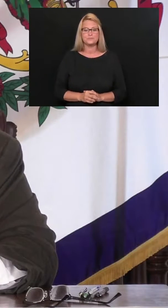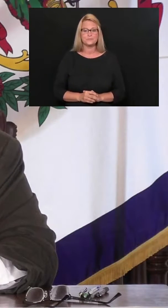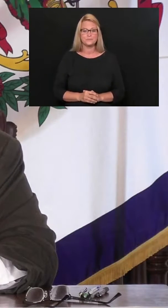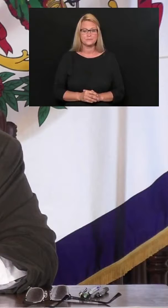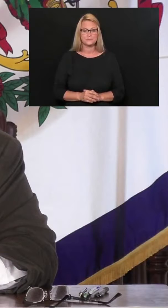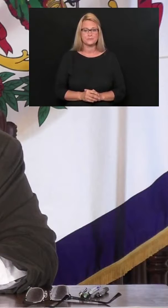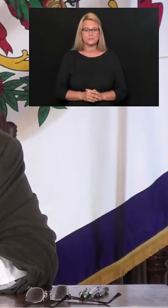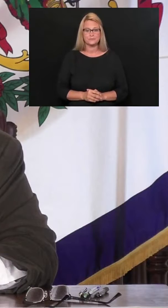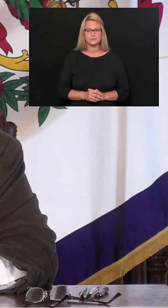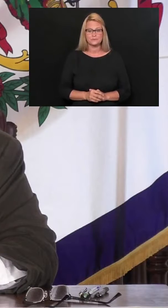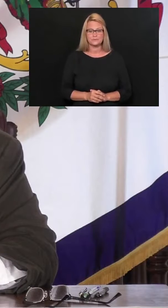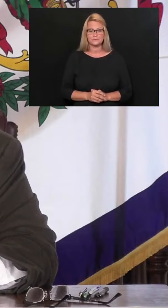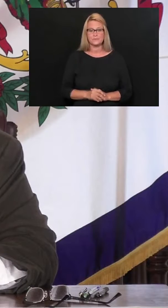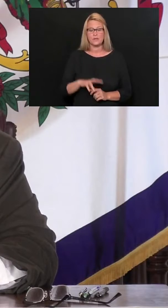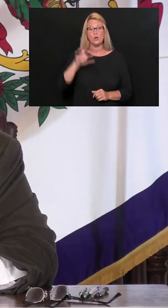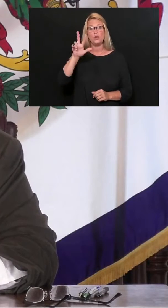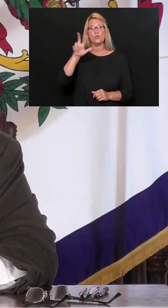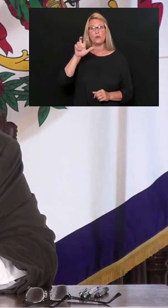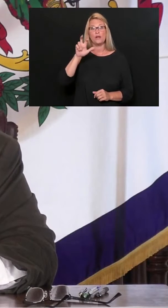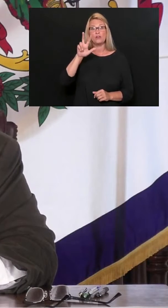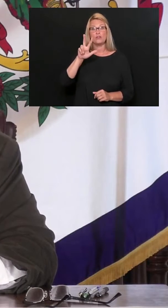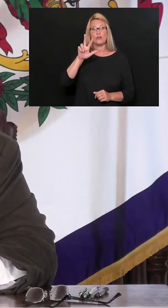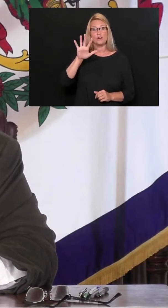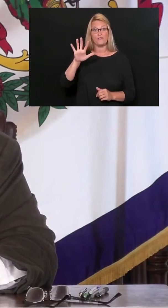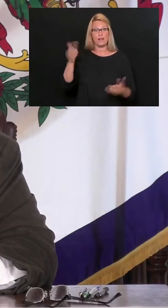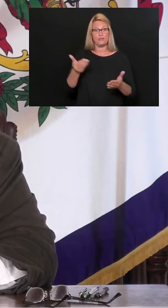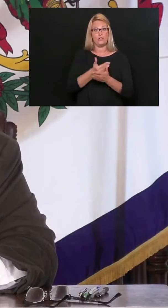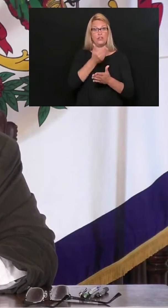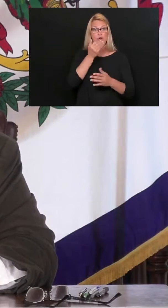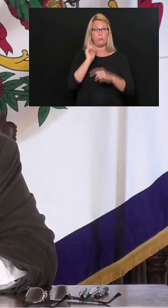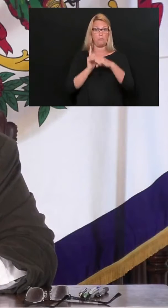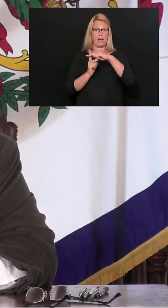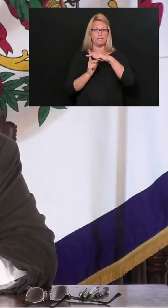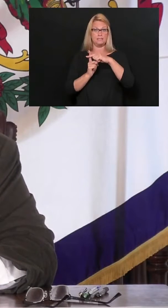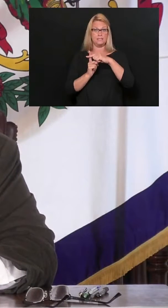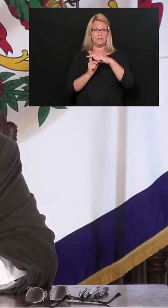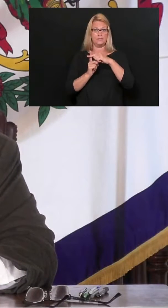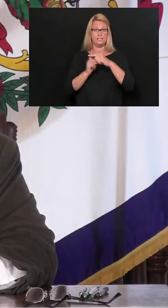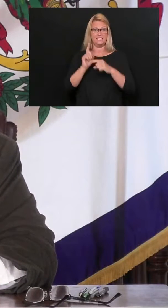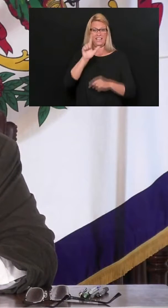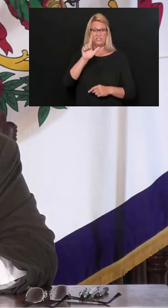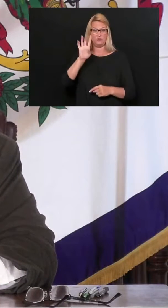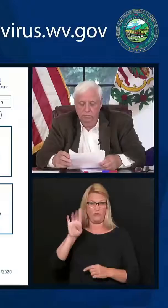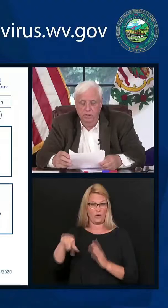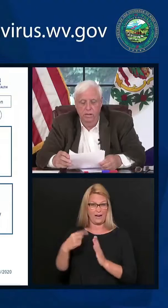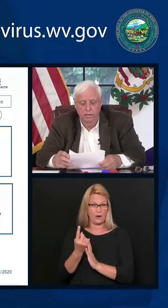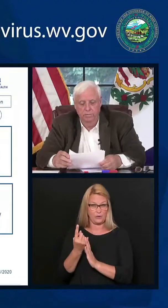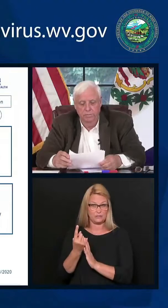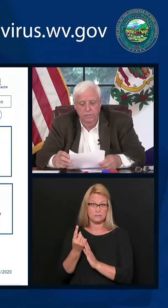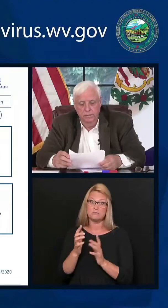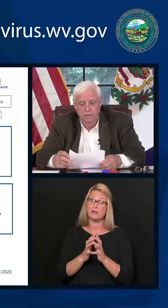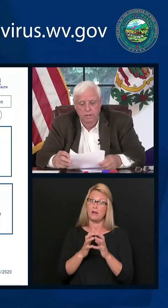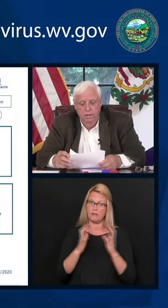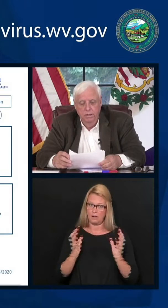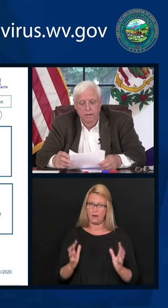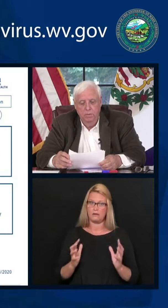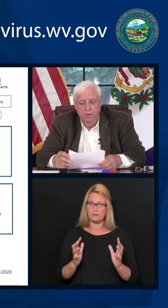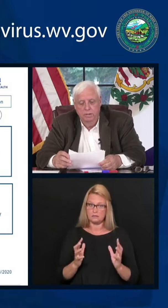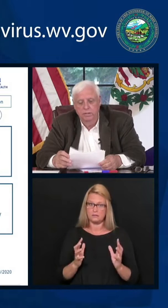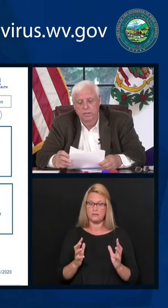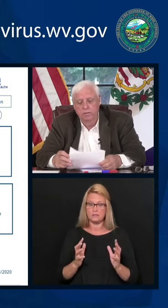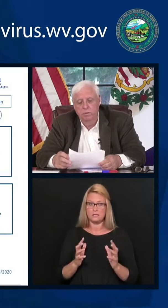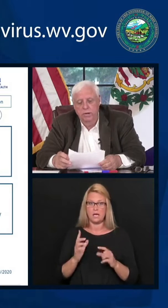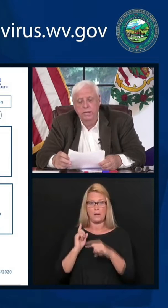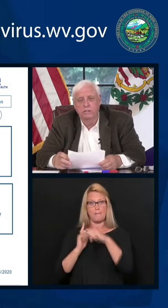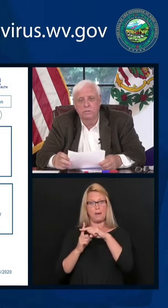We had 335 new positive cases in the last 24 hours and that's a lot. Our